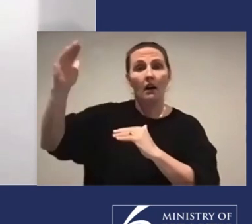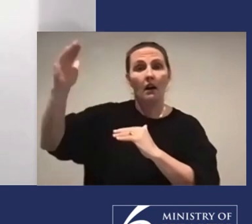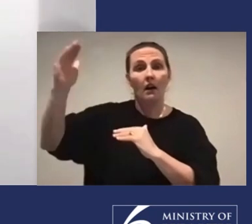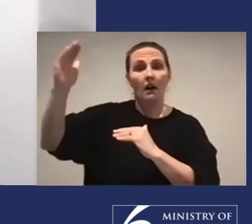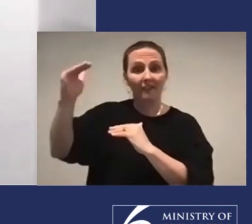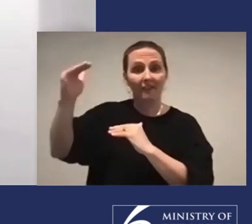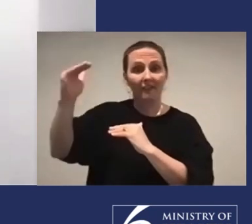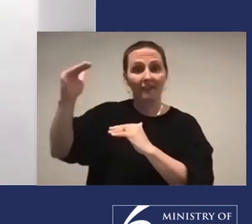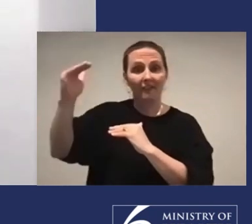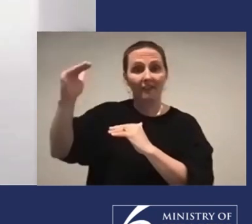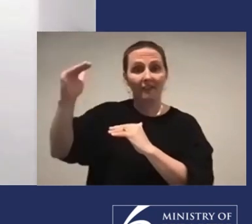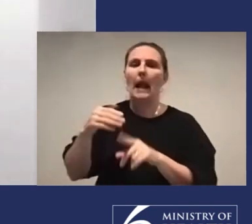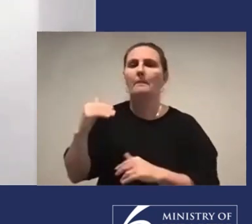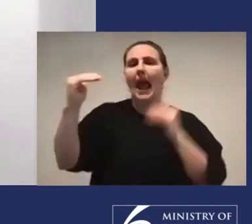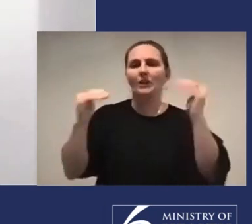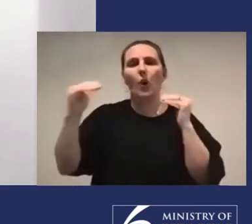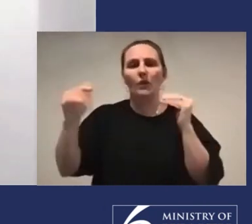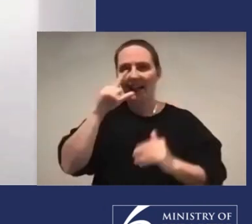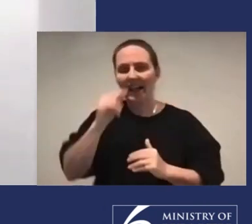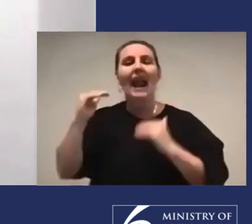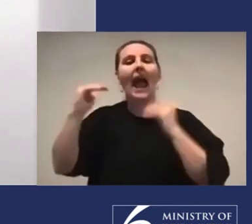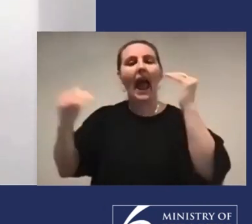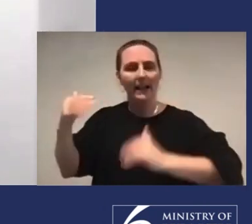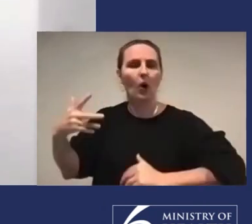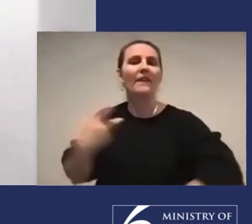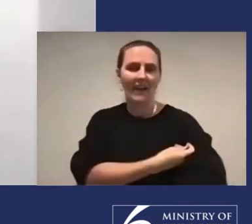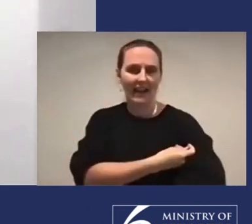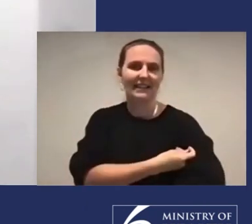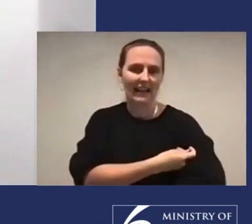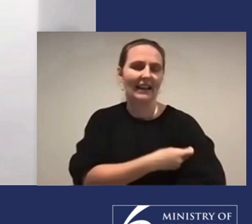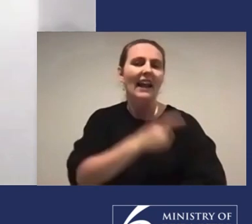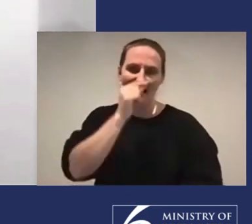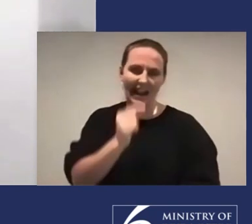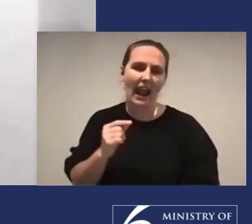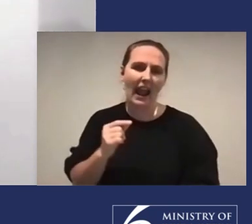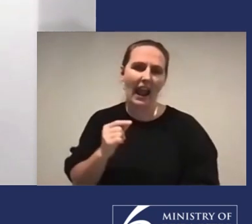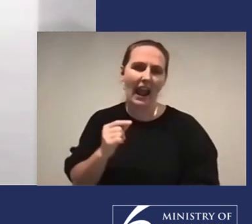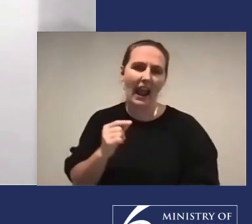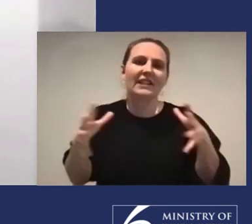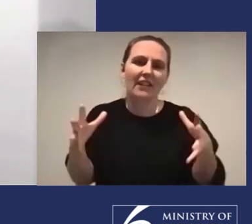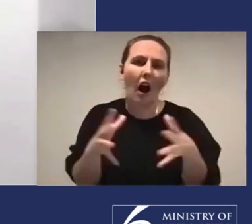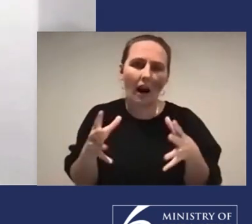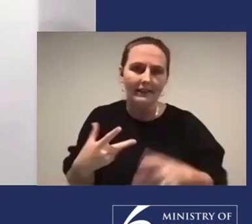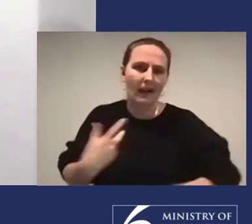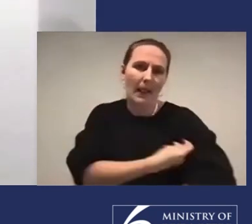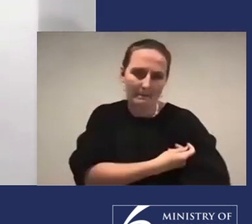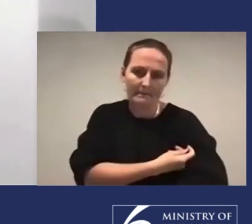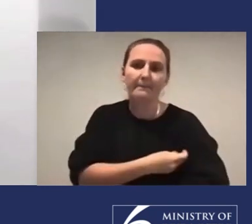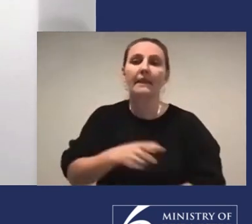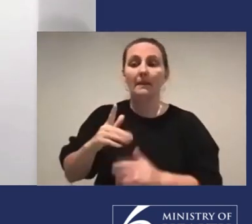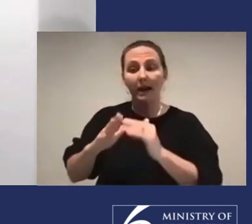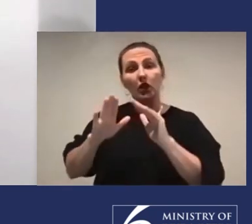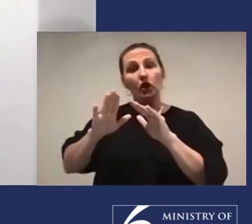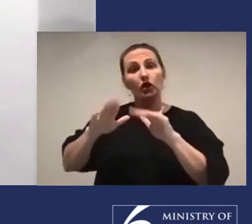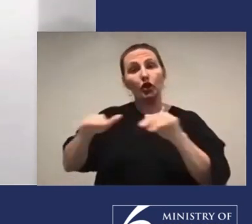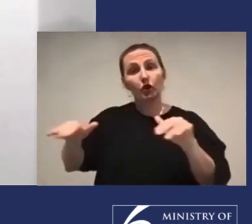medications and things in most cases. But our children, we need to work out and calculate what sort of dose they can